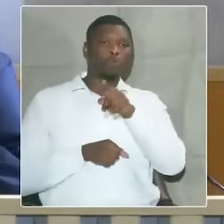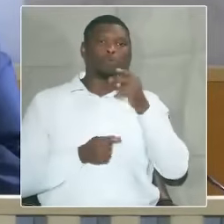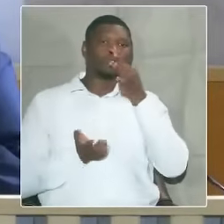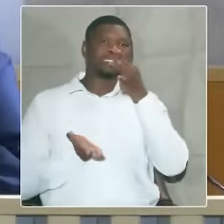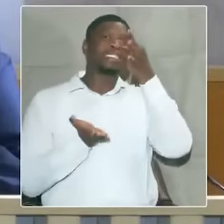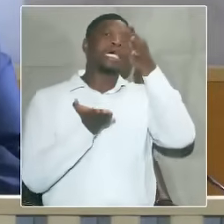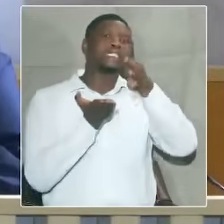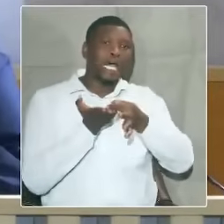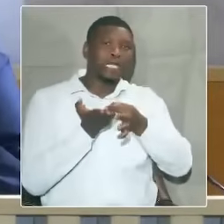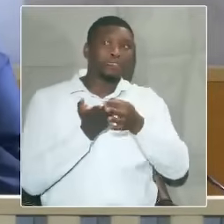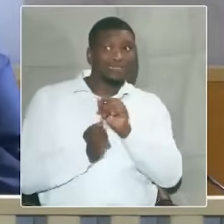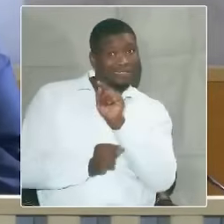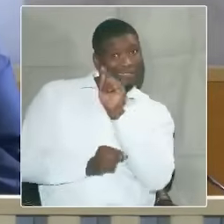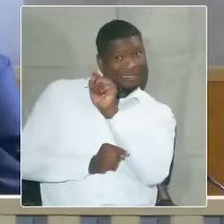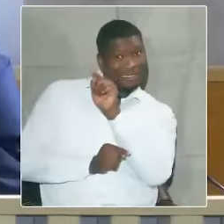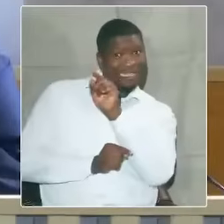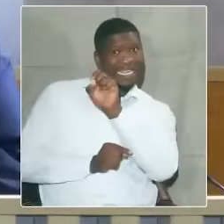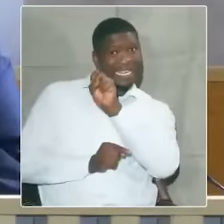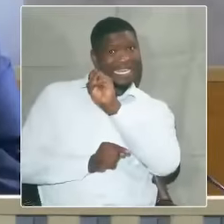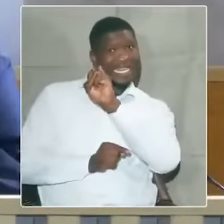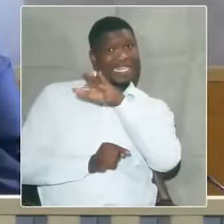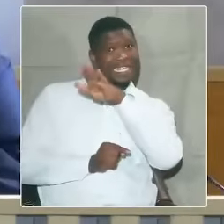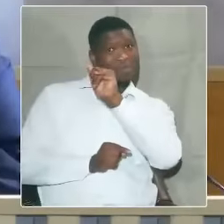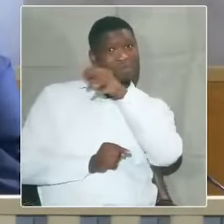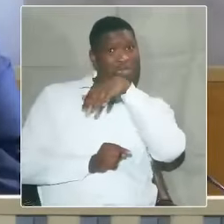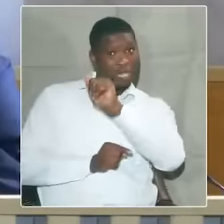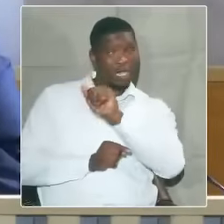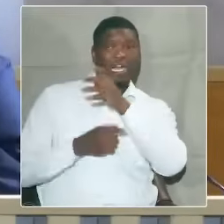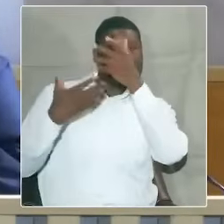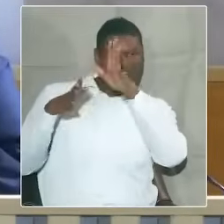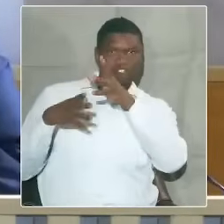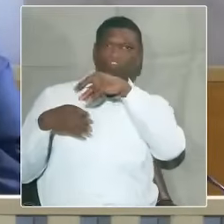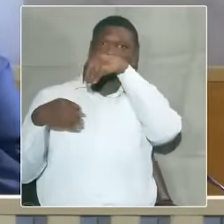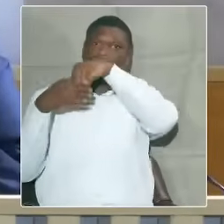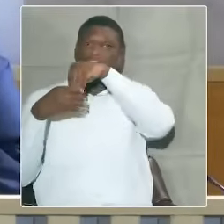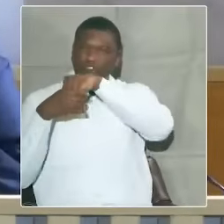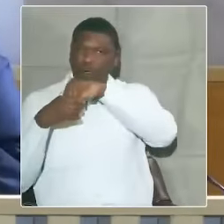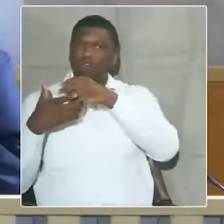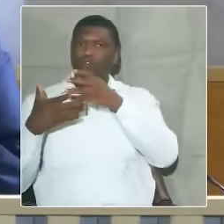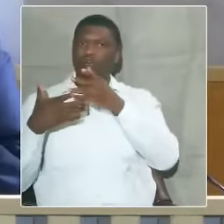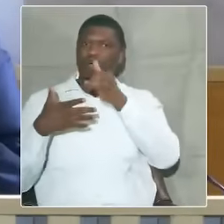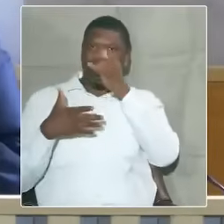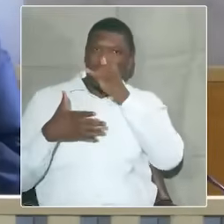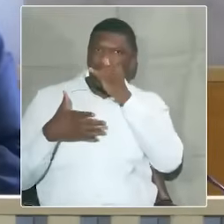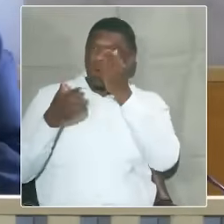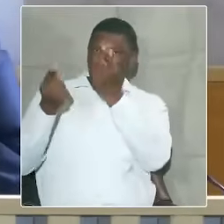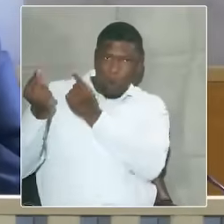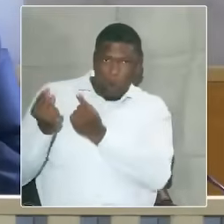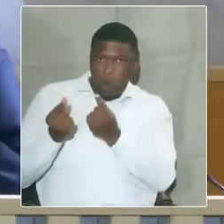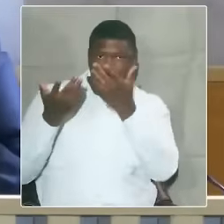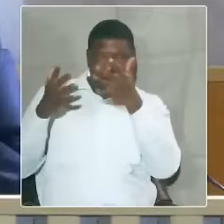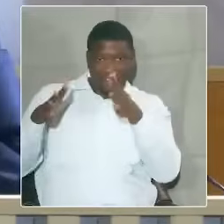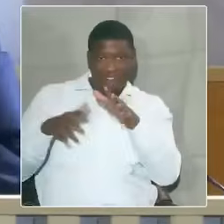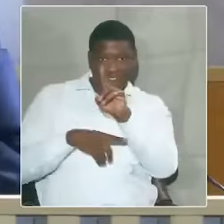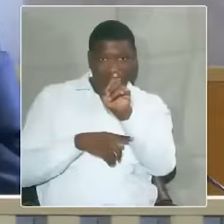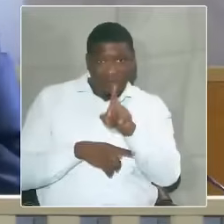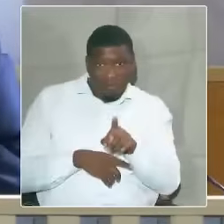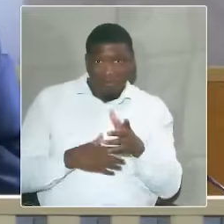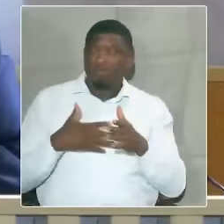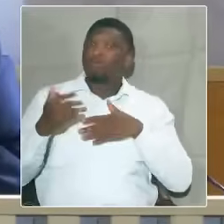Mr. Matlala, or is the suggestion that he is implicated or